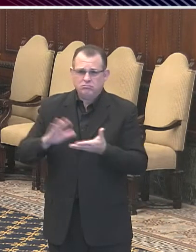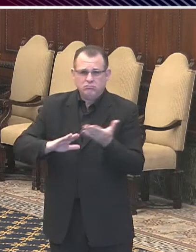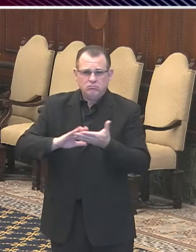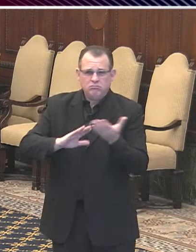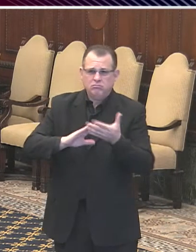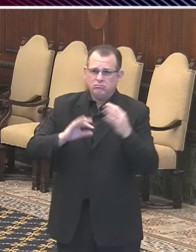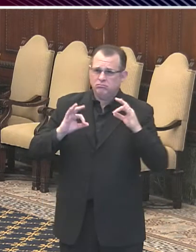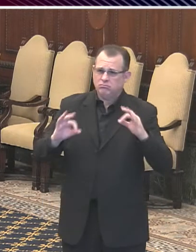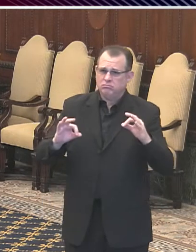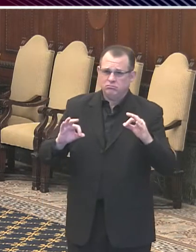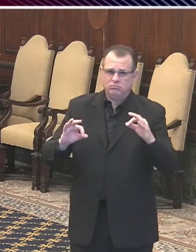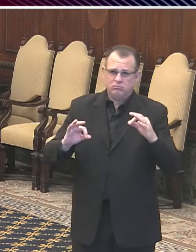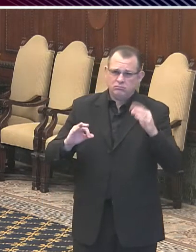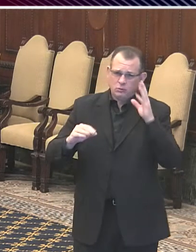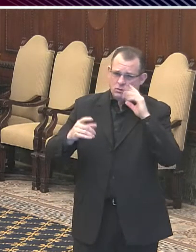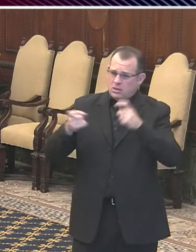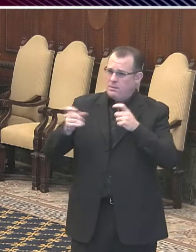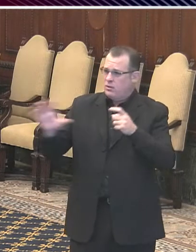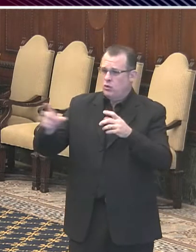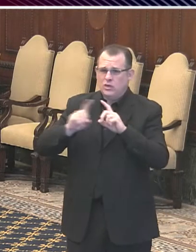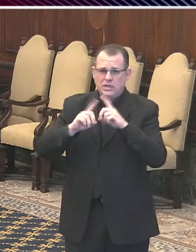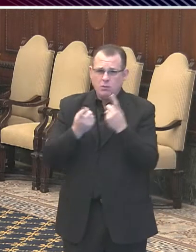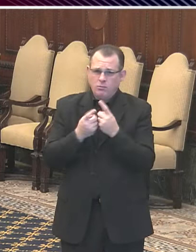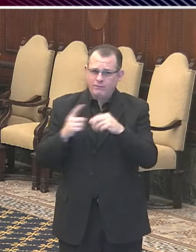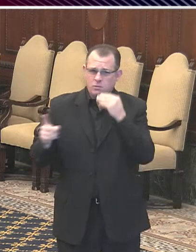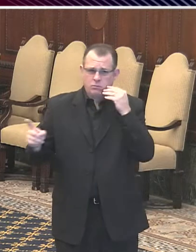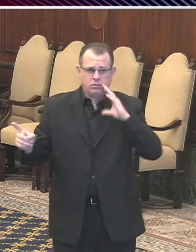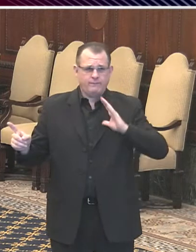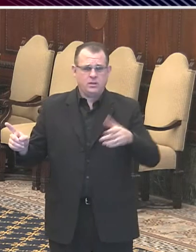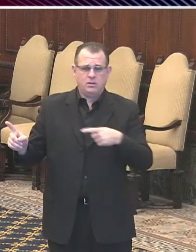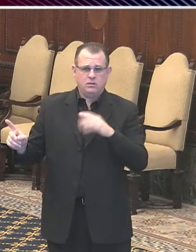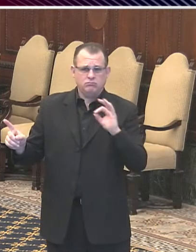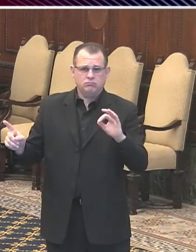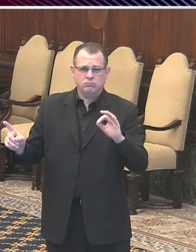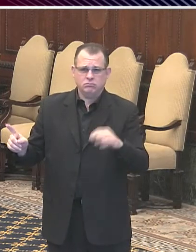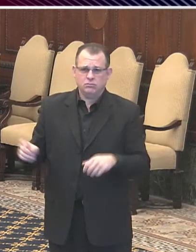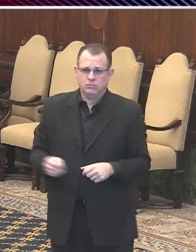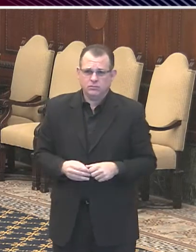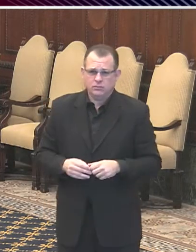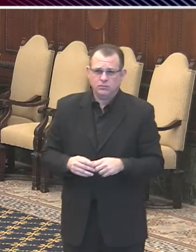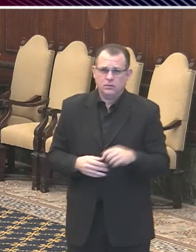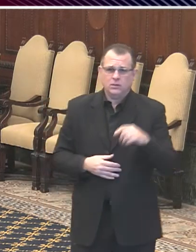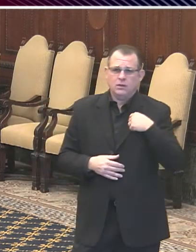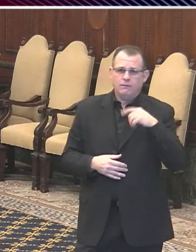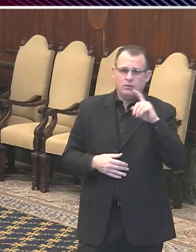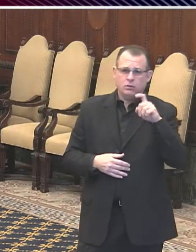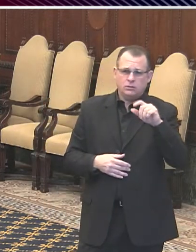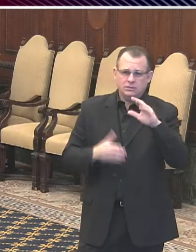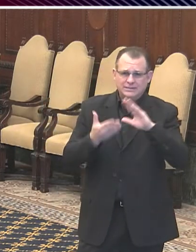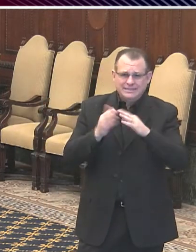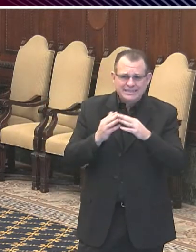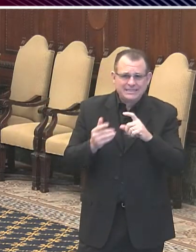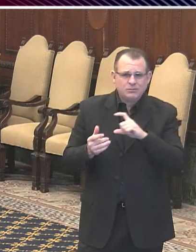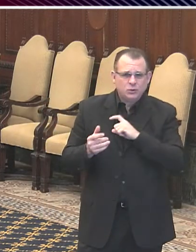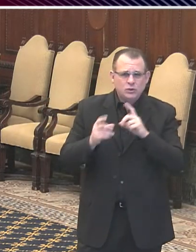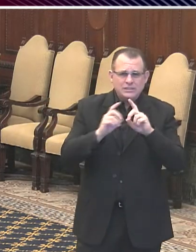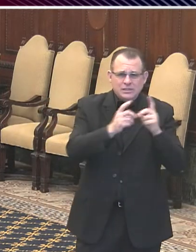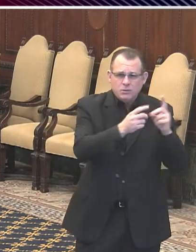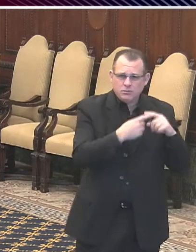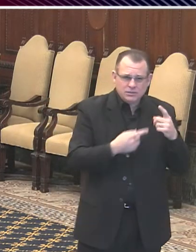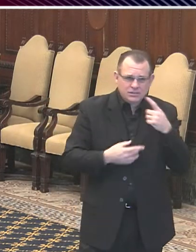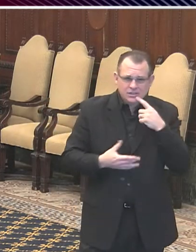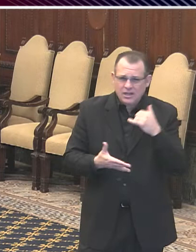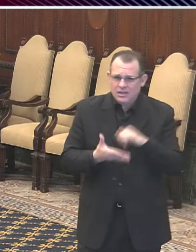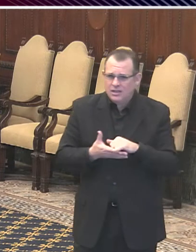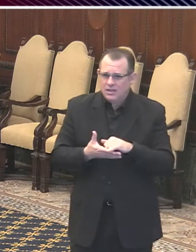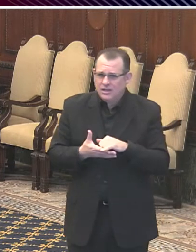will command her department appropriately. Other cities and police departments say that have told us that